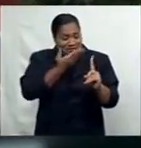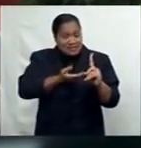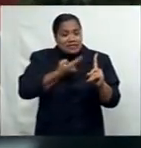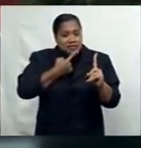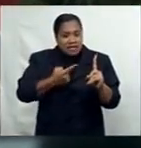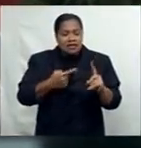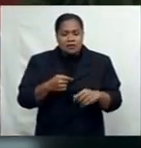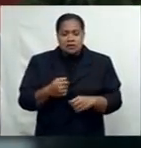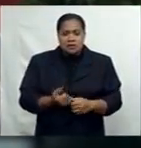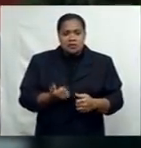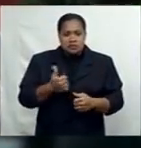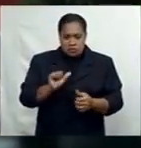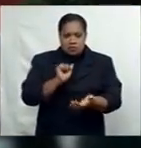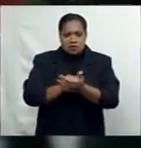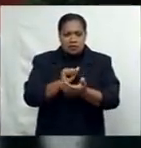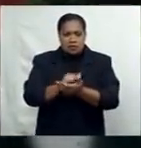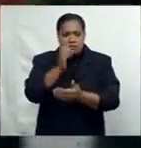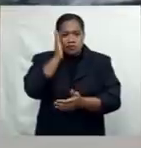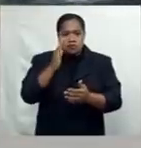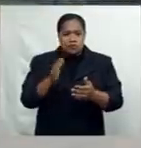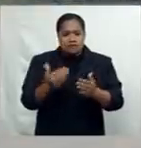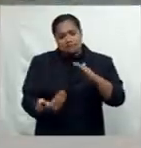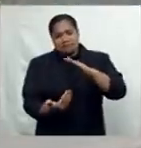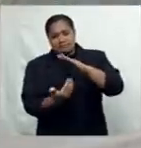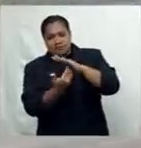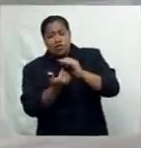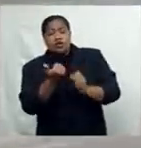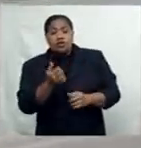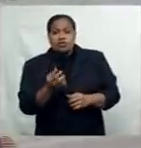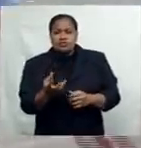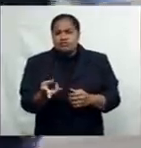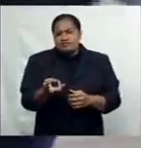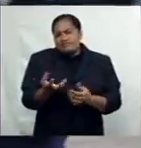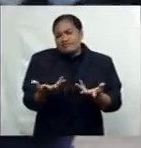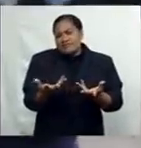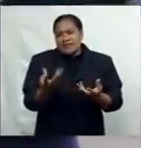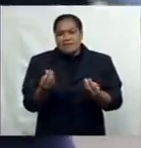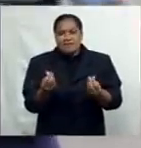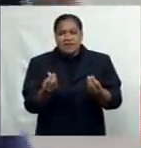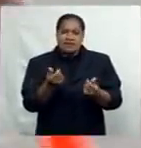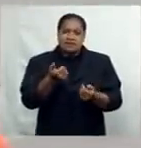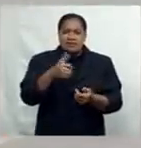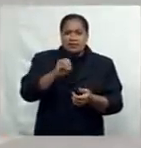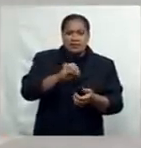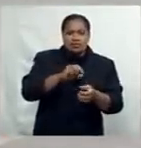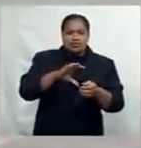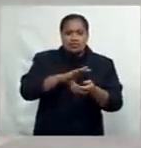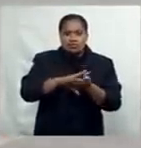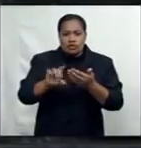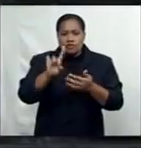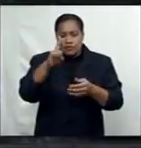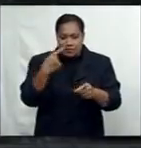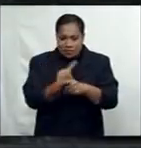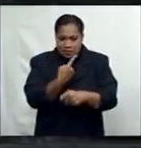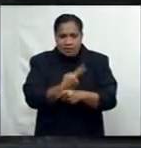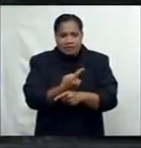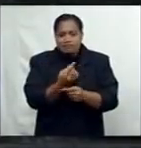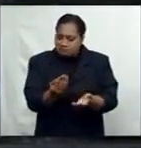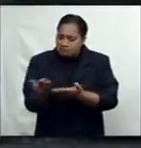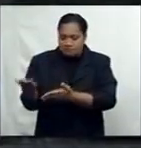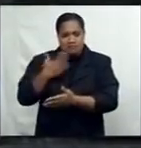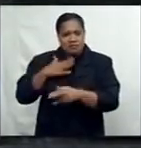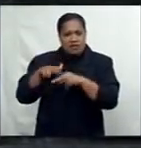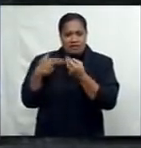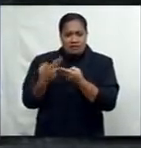school break to earn at least $60 a week for his family. All the earnings I get are for my family. We are in a very